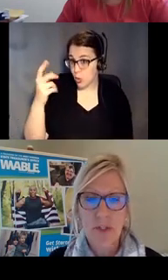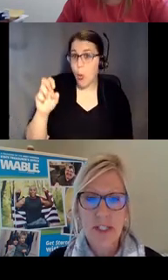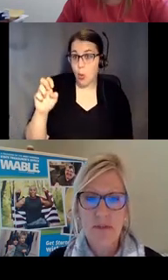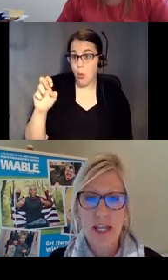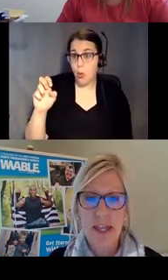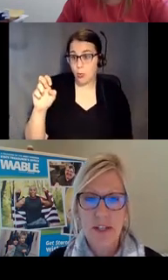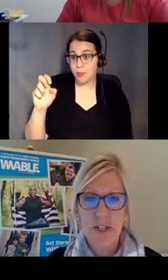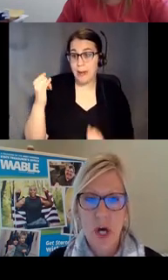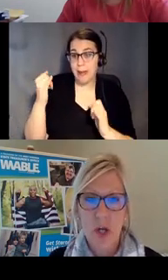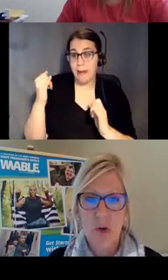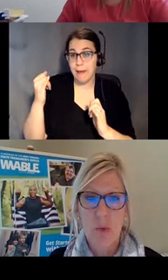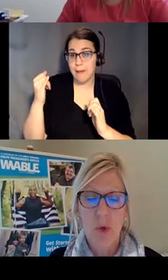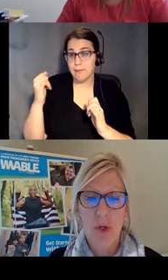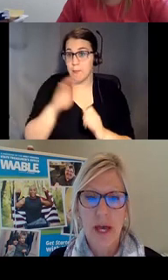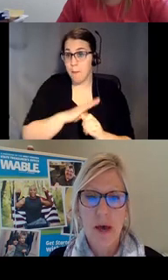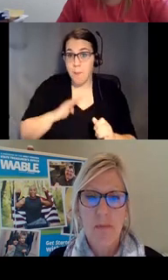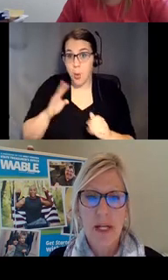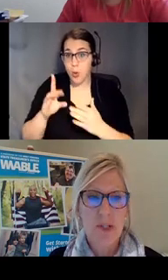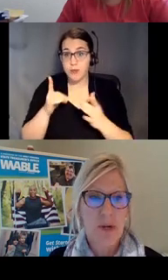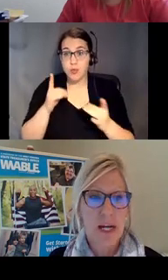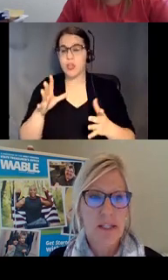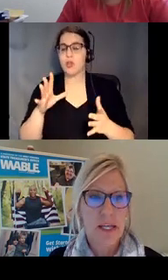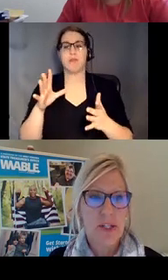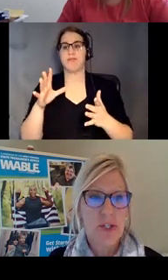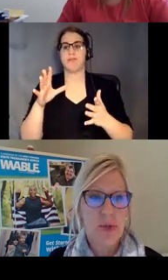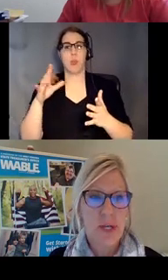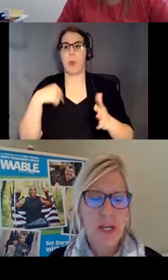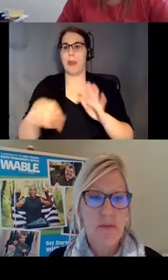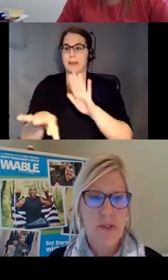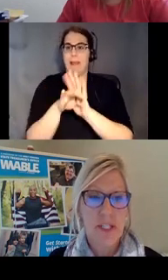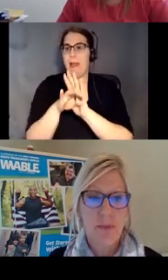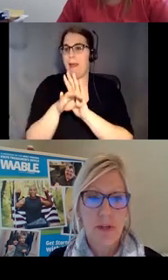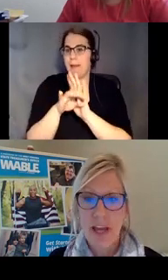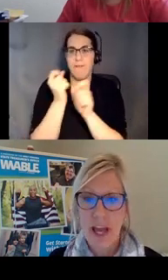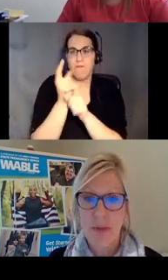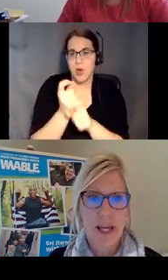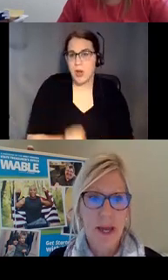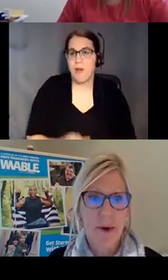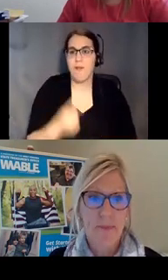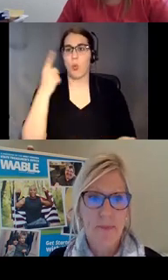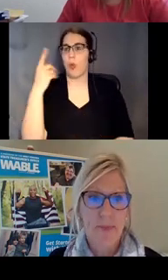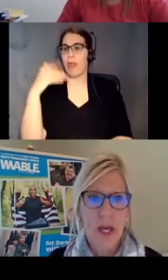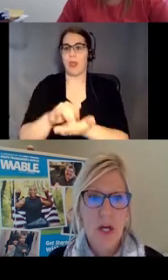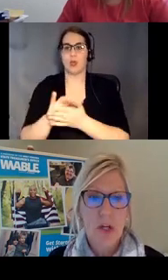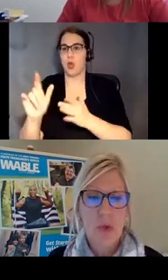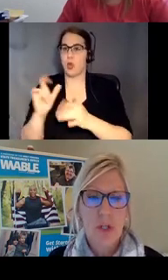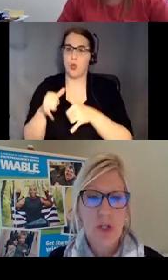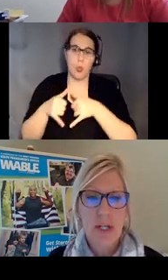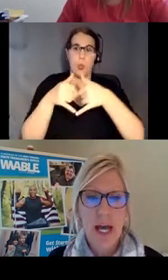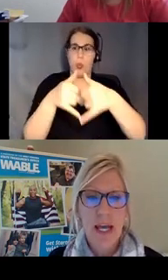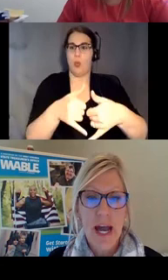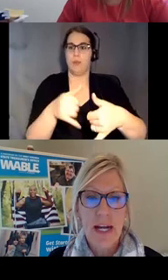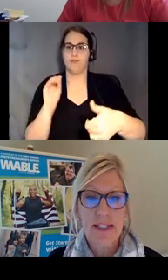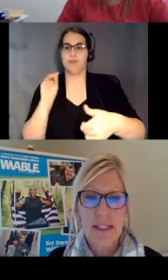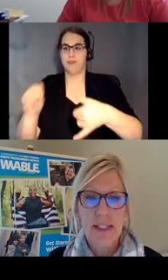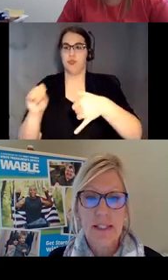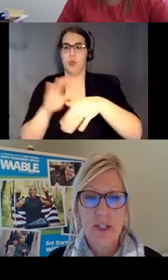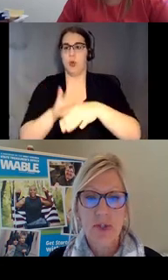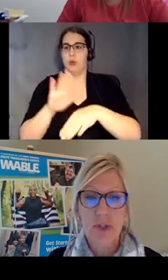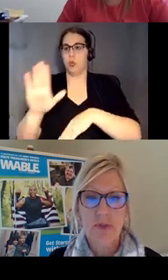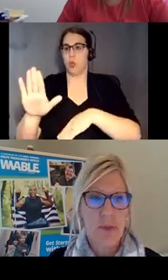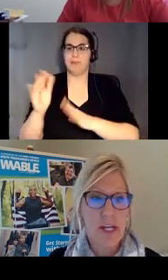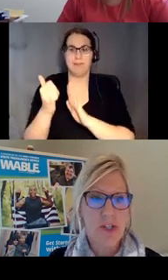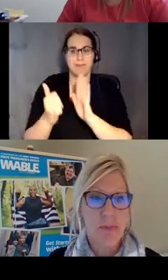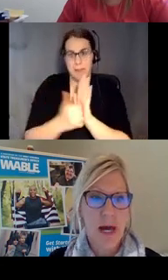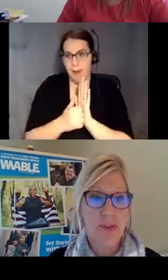to receive a $1,000 award made directly into the individual's WVABLE account. You will learn how to access